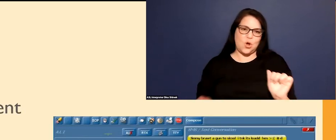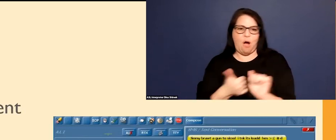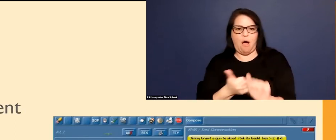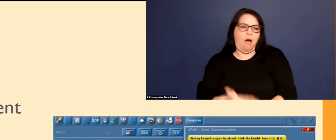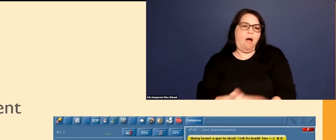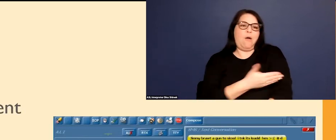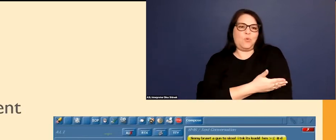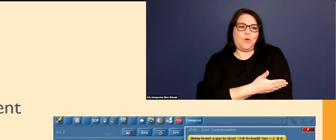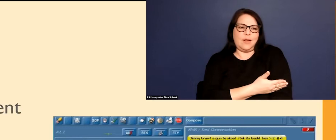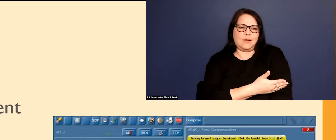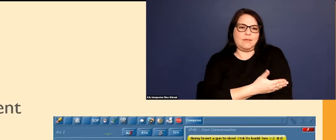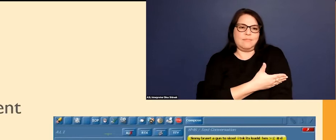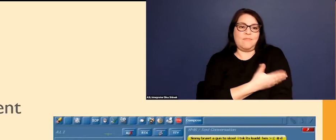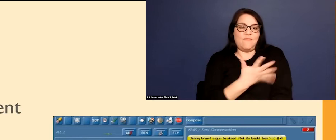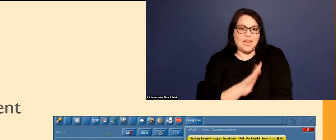and tested.